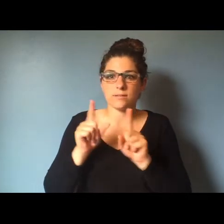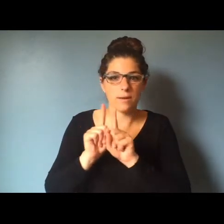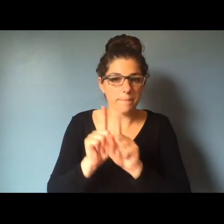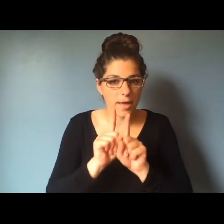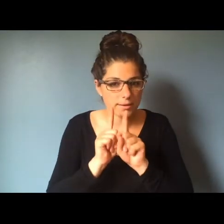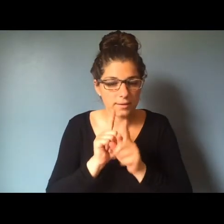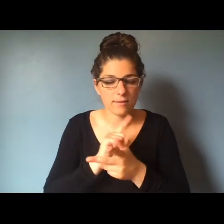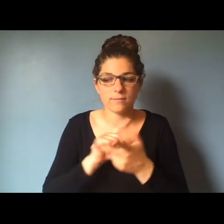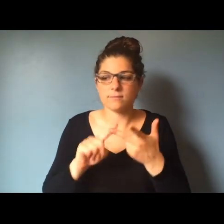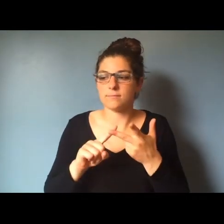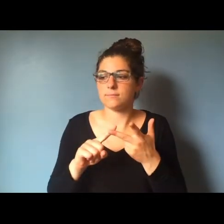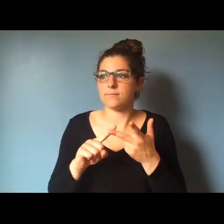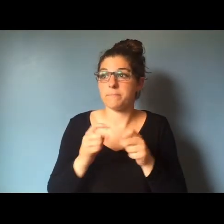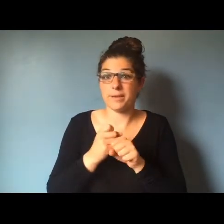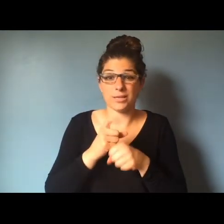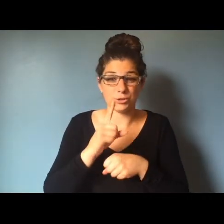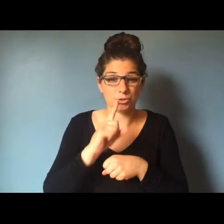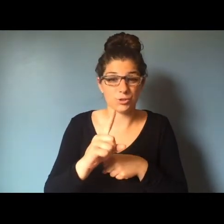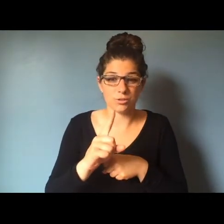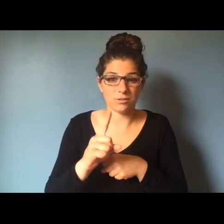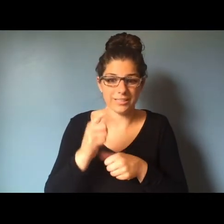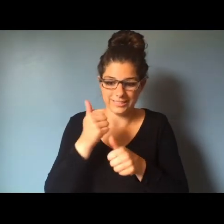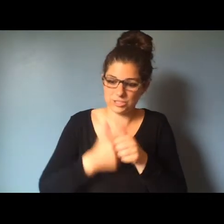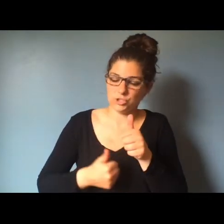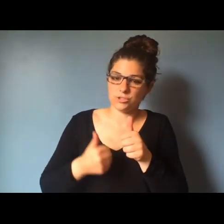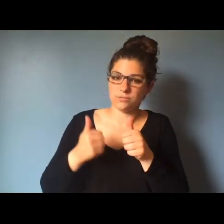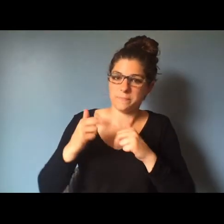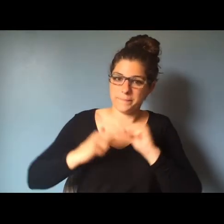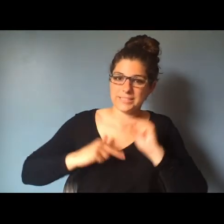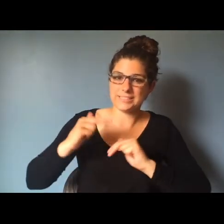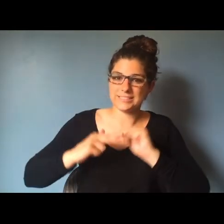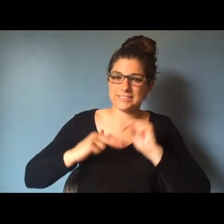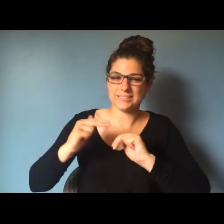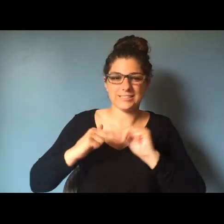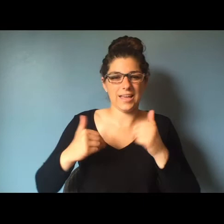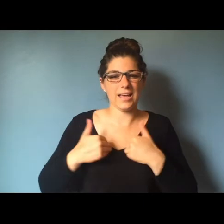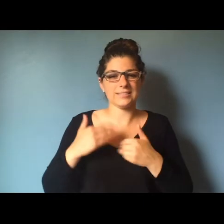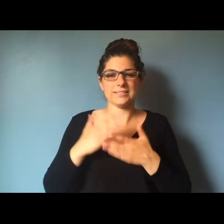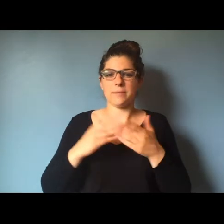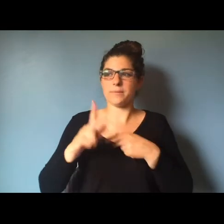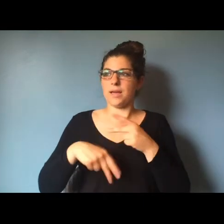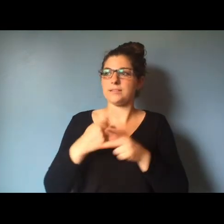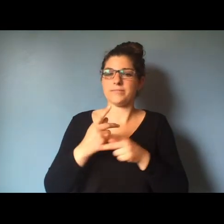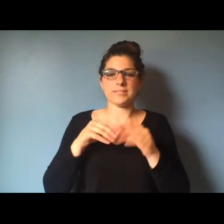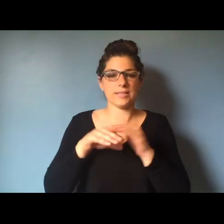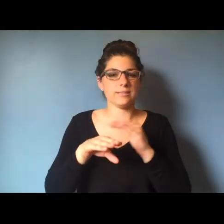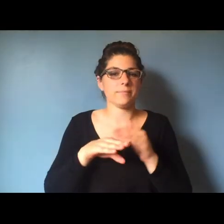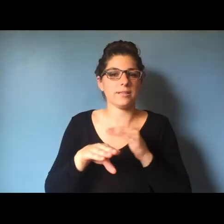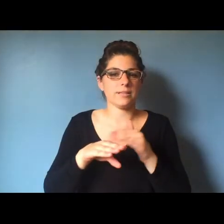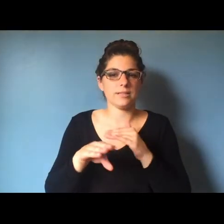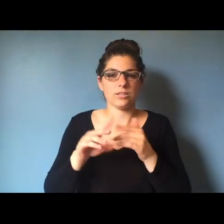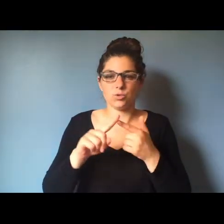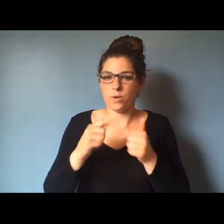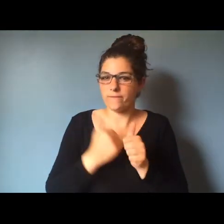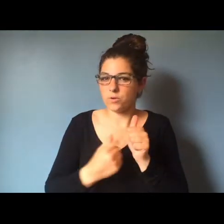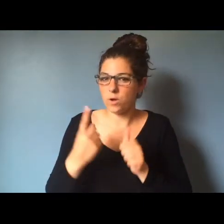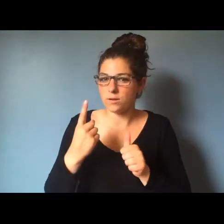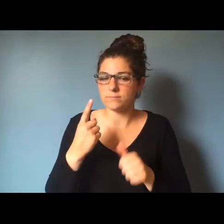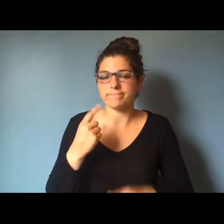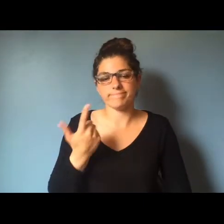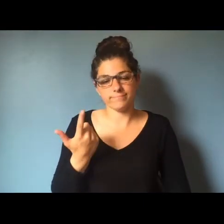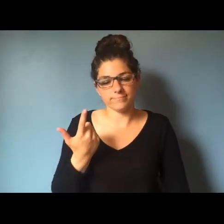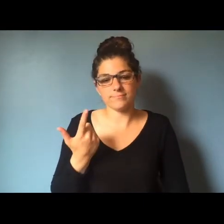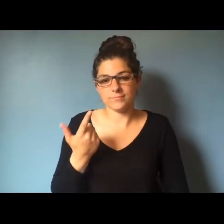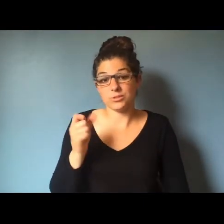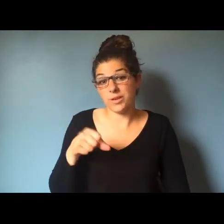in terms of making sure that each building has some form of accessibility to everybody.